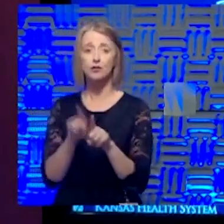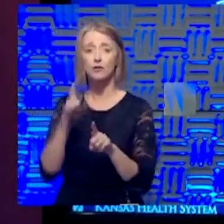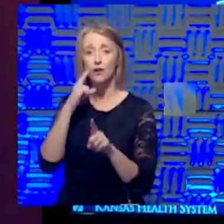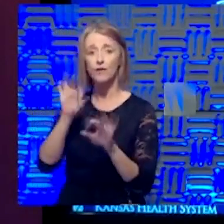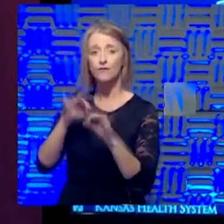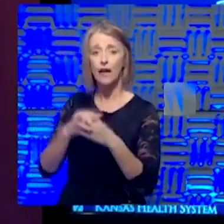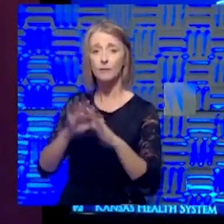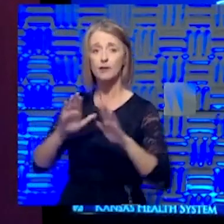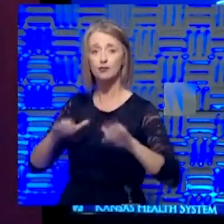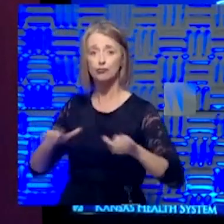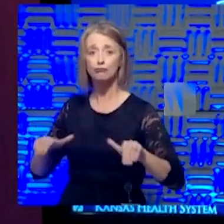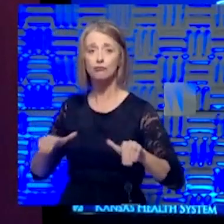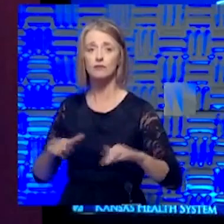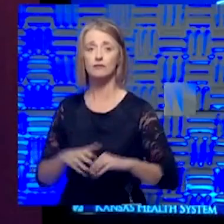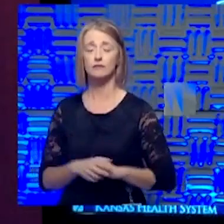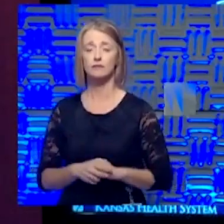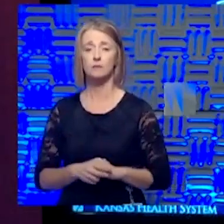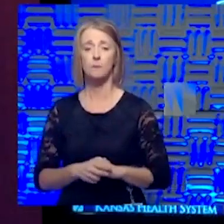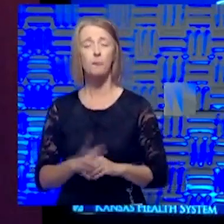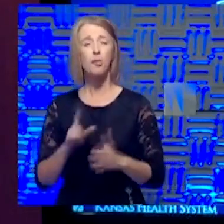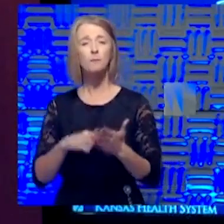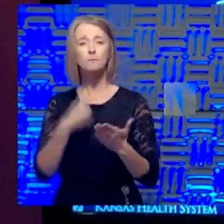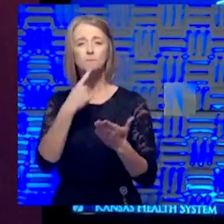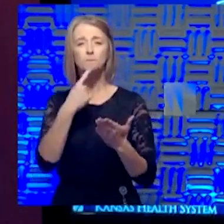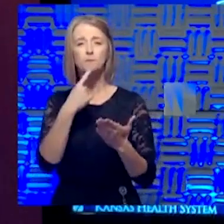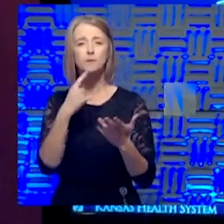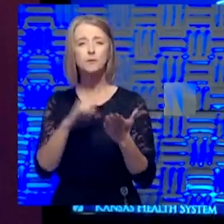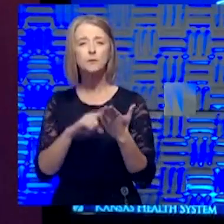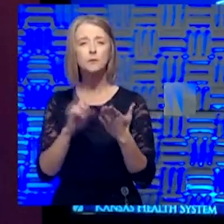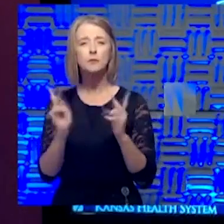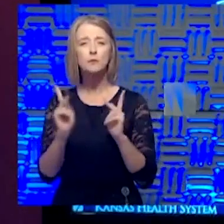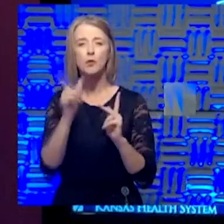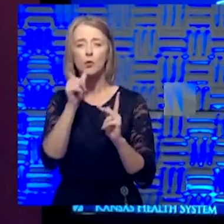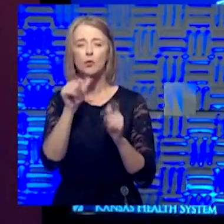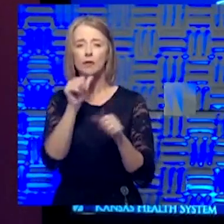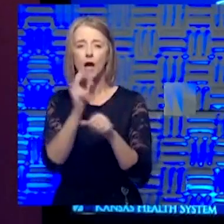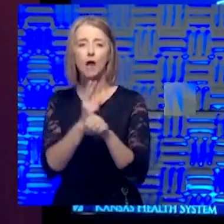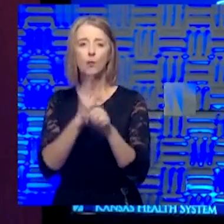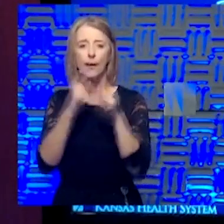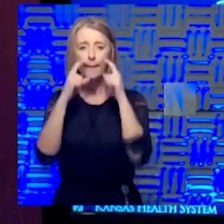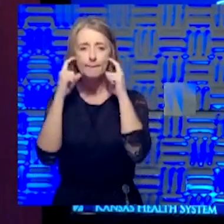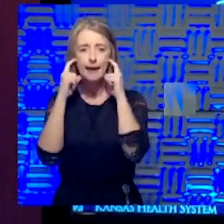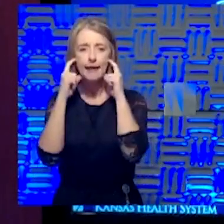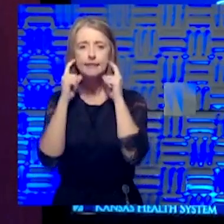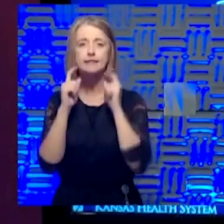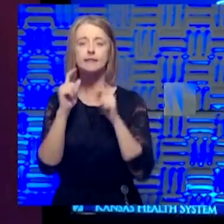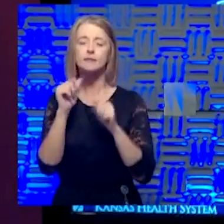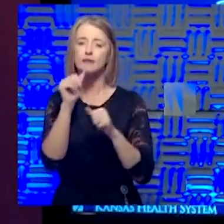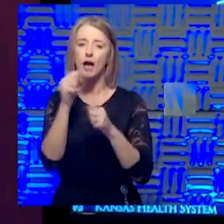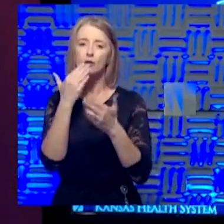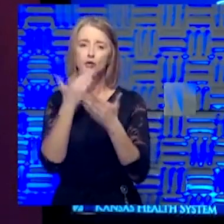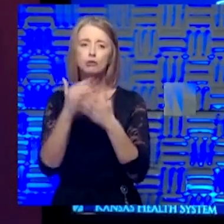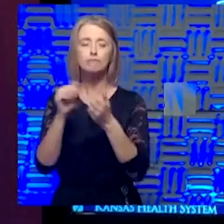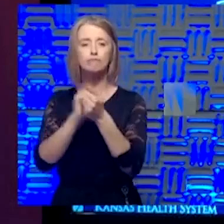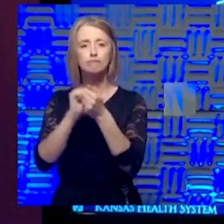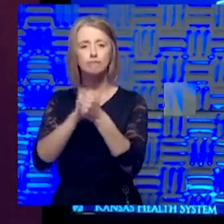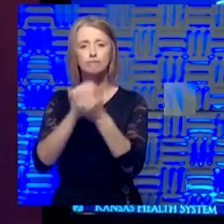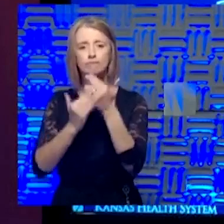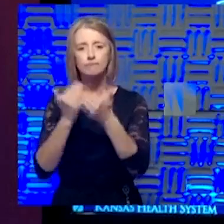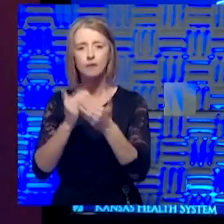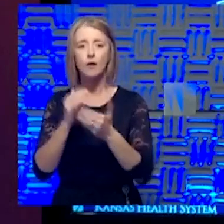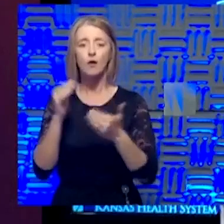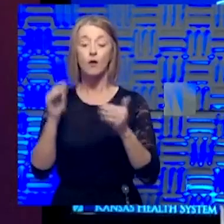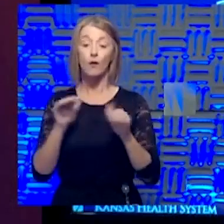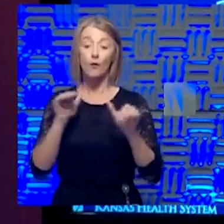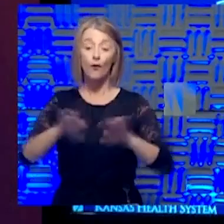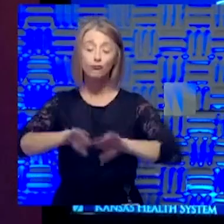and your children. What would you say to people out there who aren't wearing masks and not doing good hand hygiene or going down to the lake